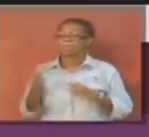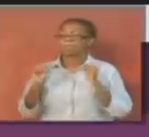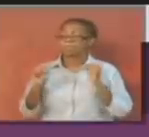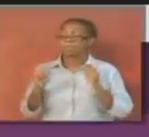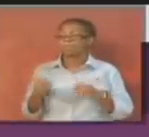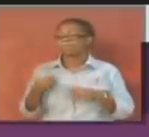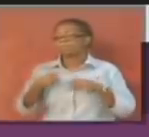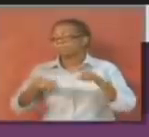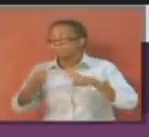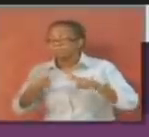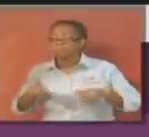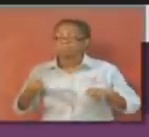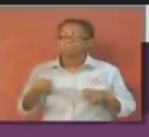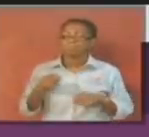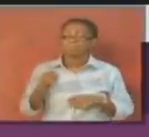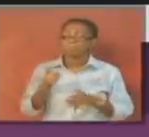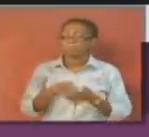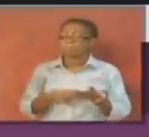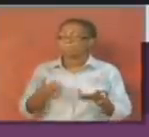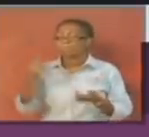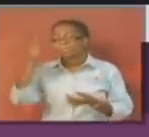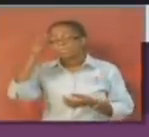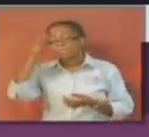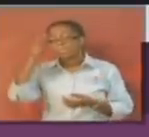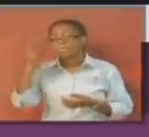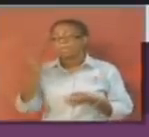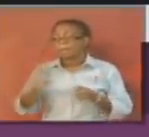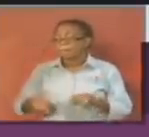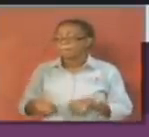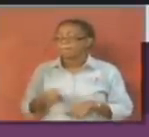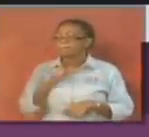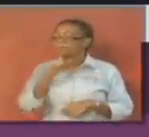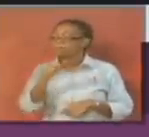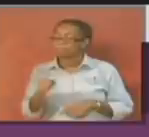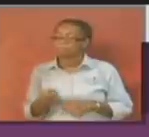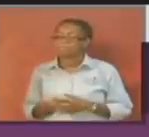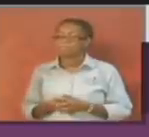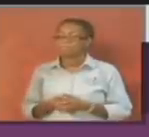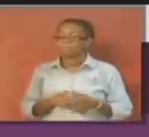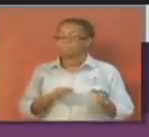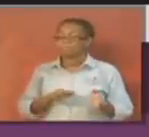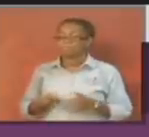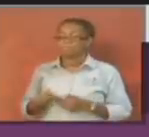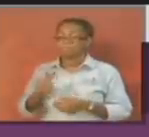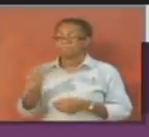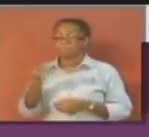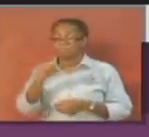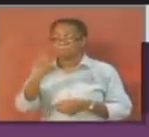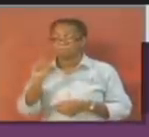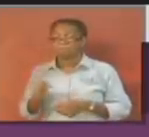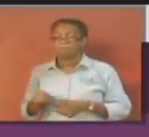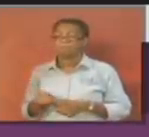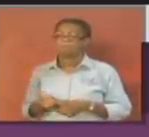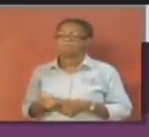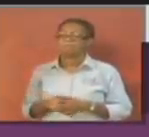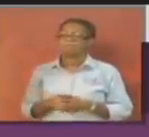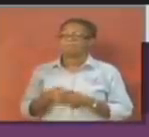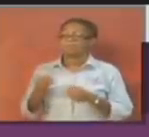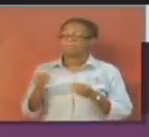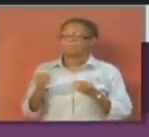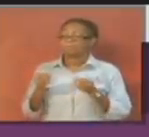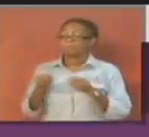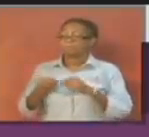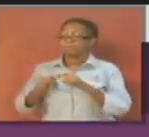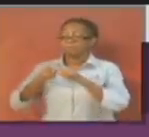and recreational sectors that were thought to have been causing increased infections have been mostly shut down, but the numbers